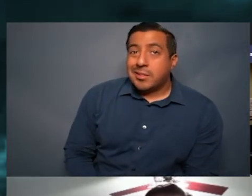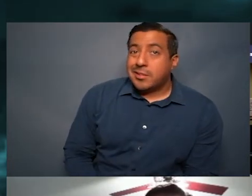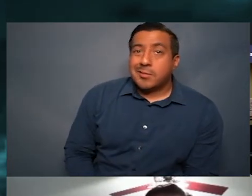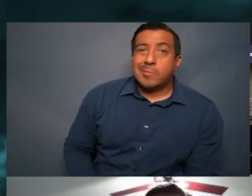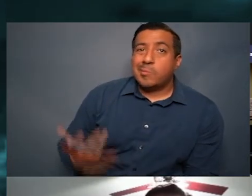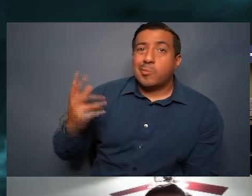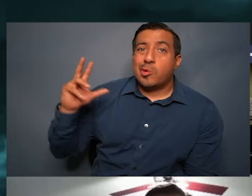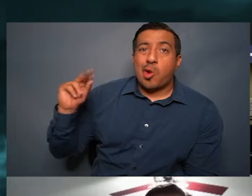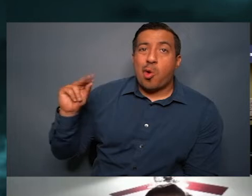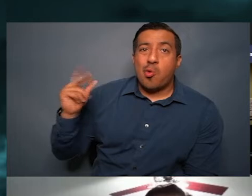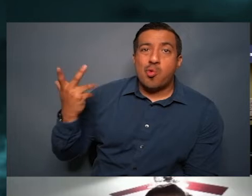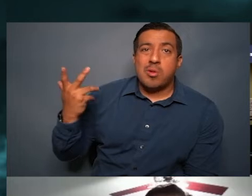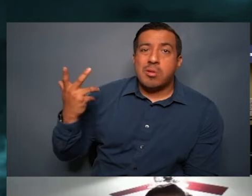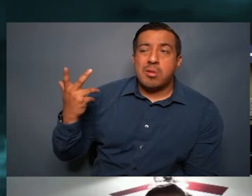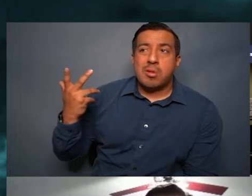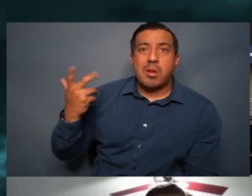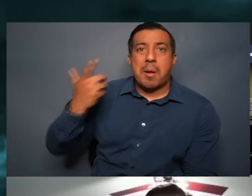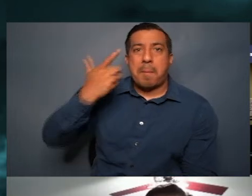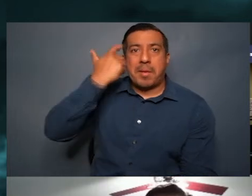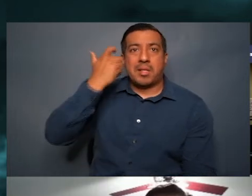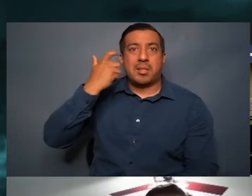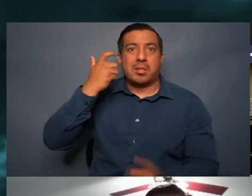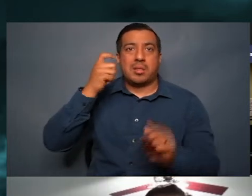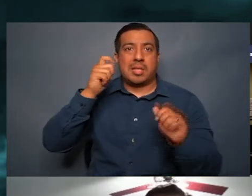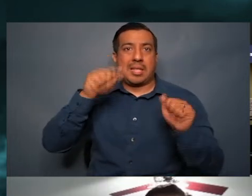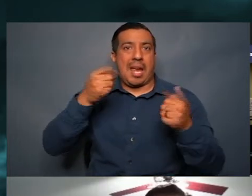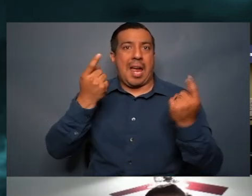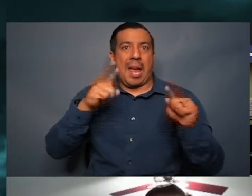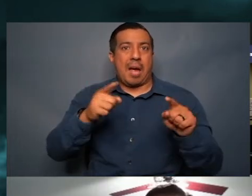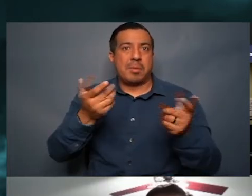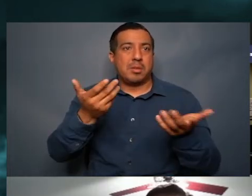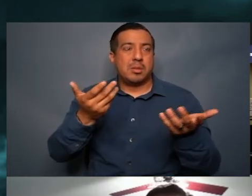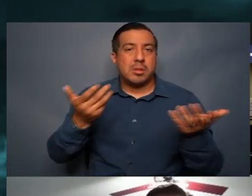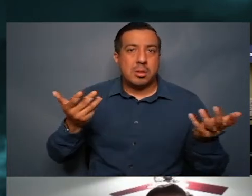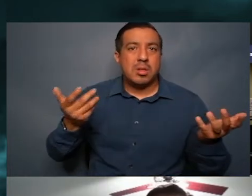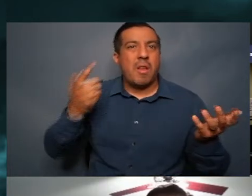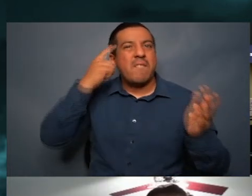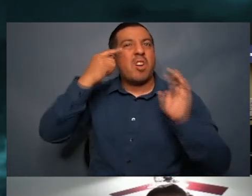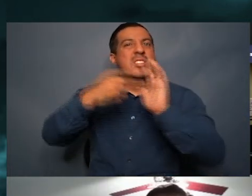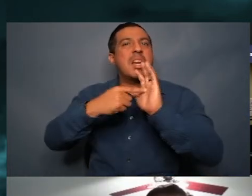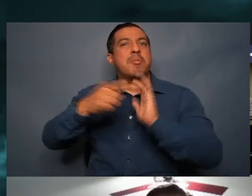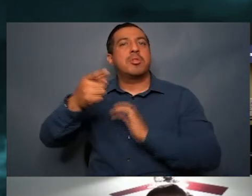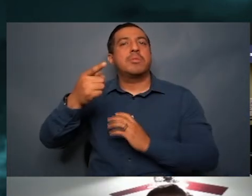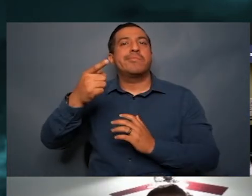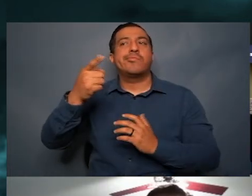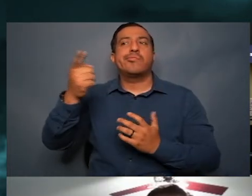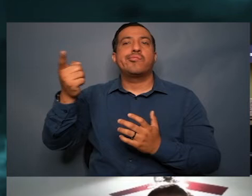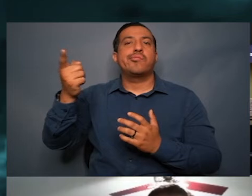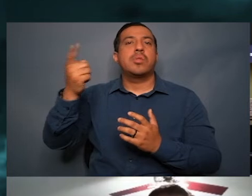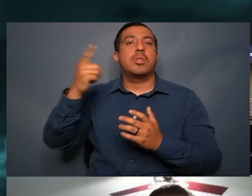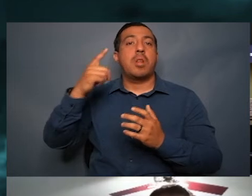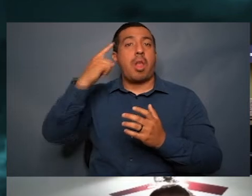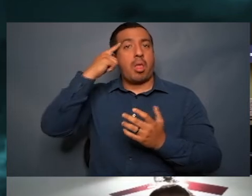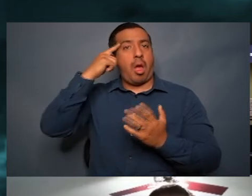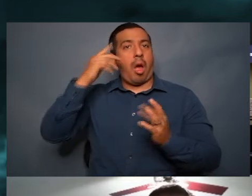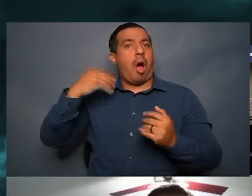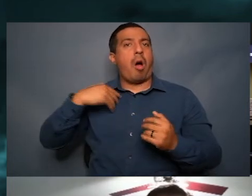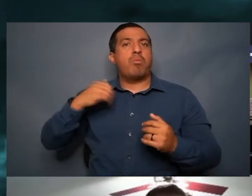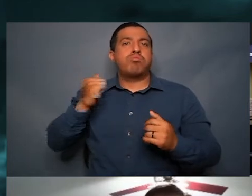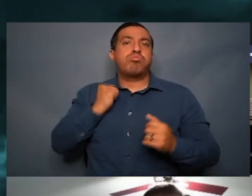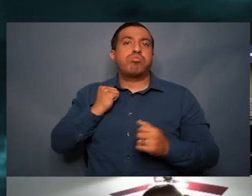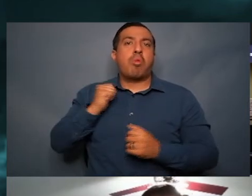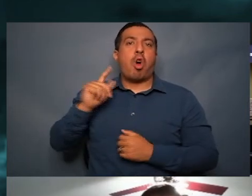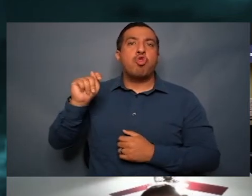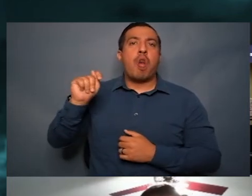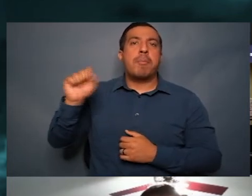No, because it can happen. And it's like saying that, we're not going to get hit with a tropical